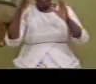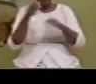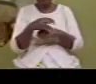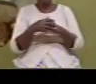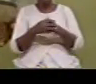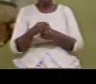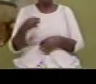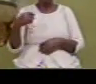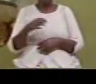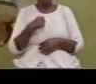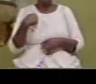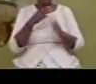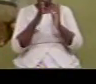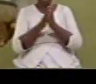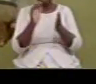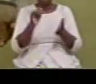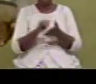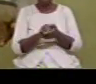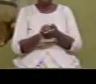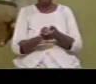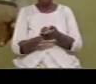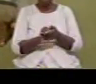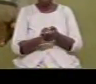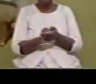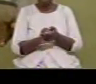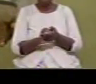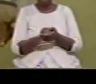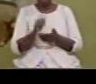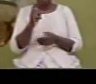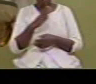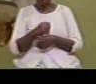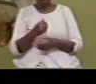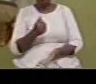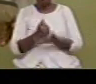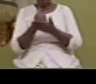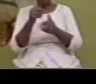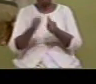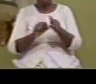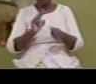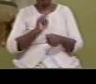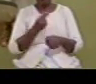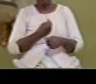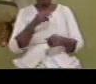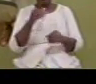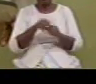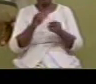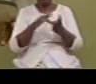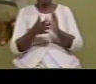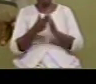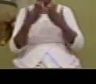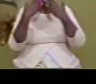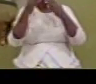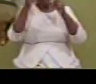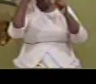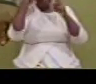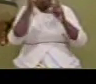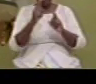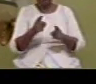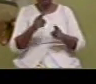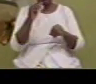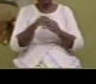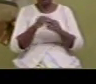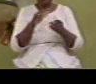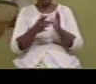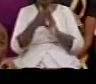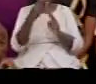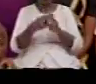we search your word this morning in Jesus' name. We bless your name because we know you have answered. In Jesus' mighty name, we